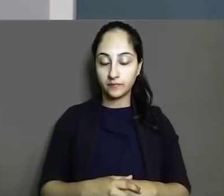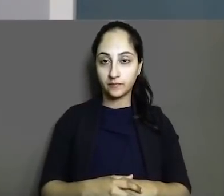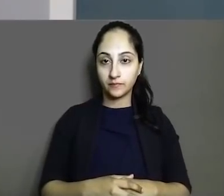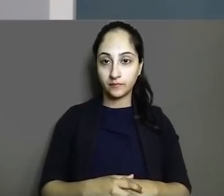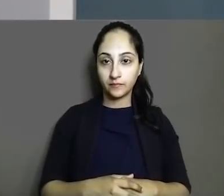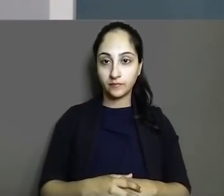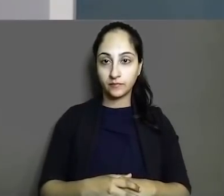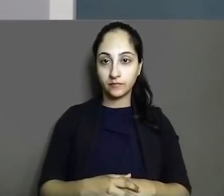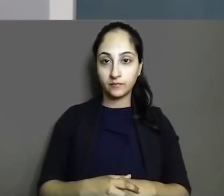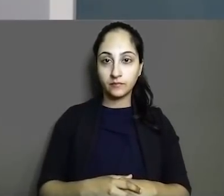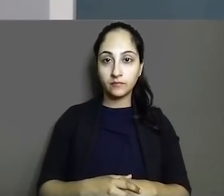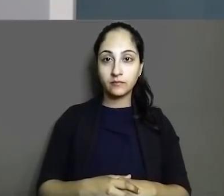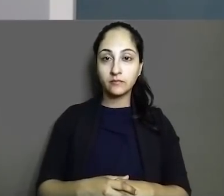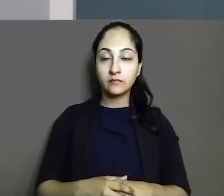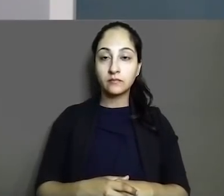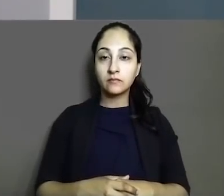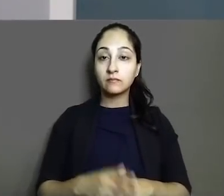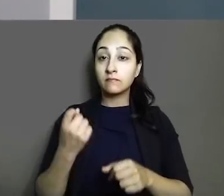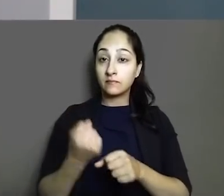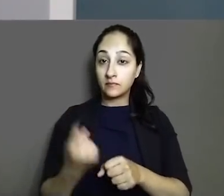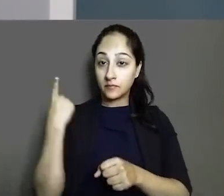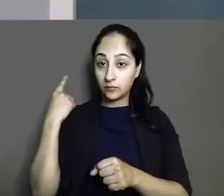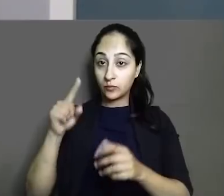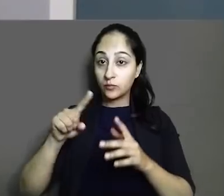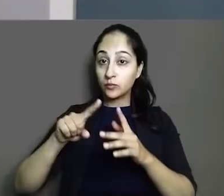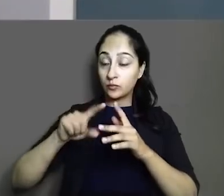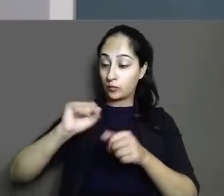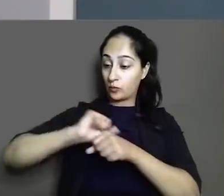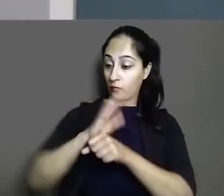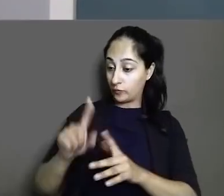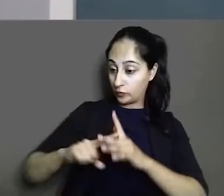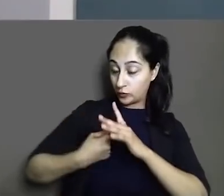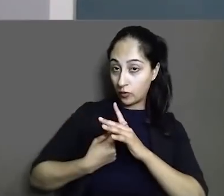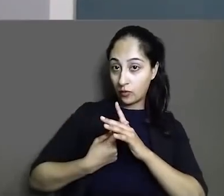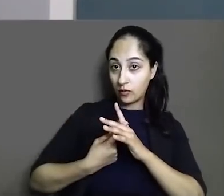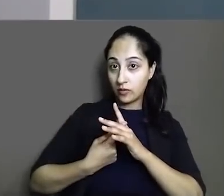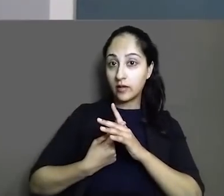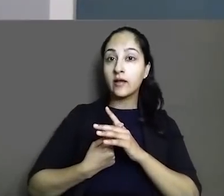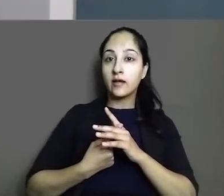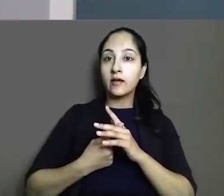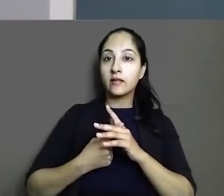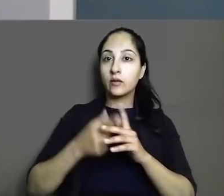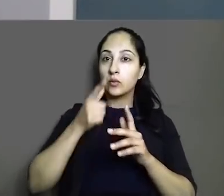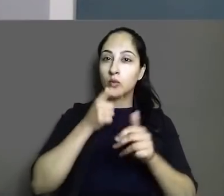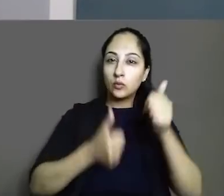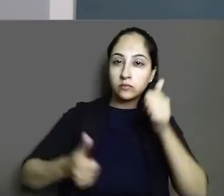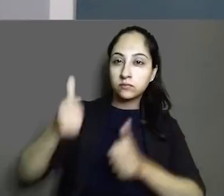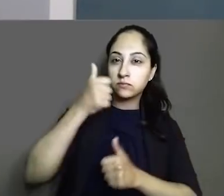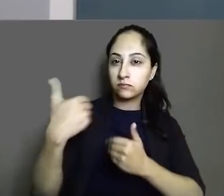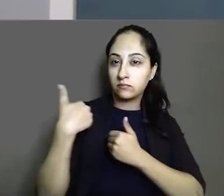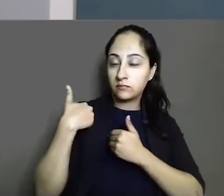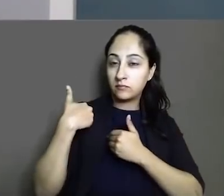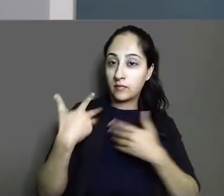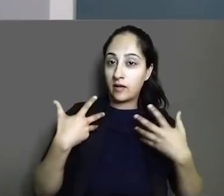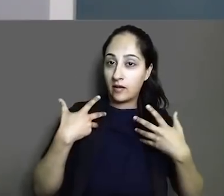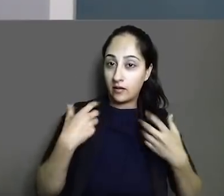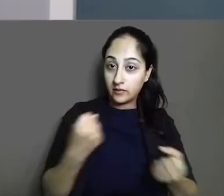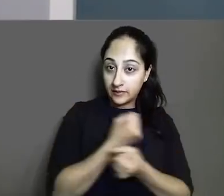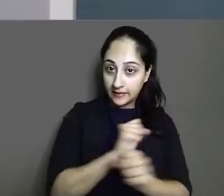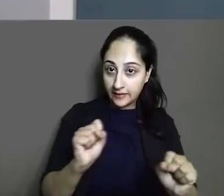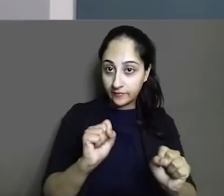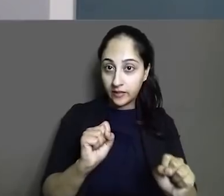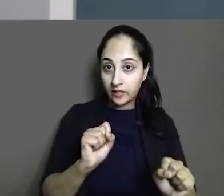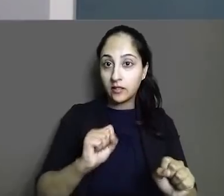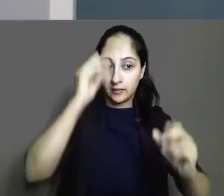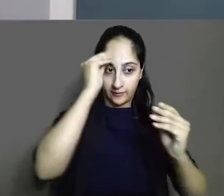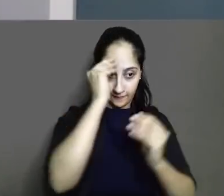into your cells, so there's no genetic code. But it needs something called an adjuvant to boost your immune system. So let's